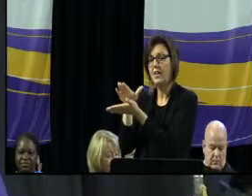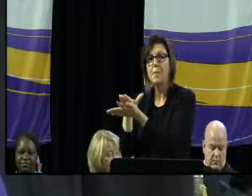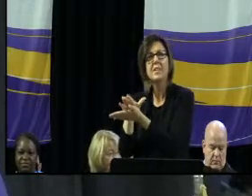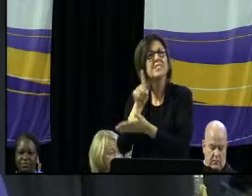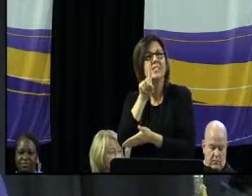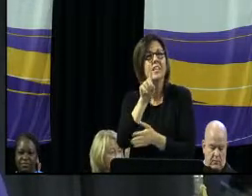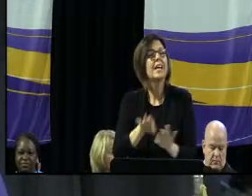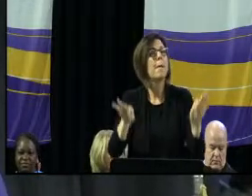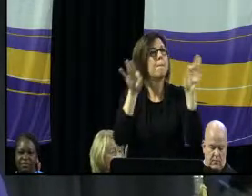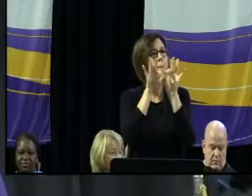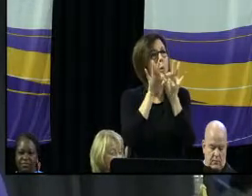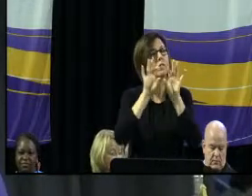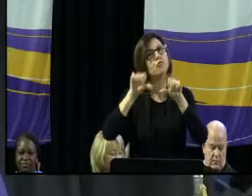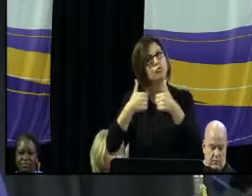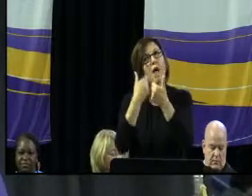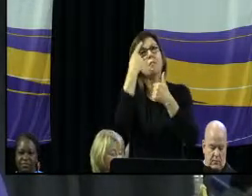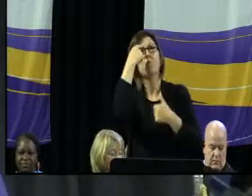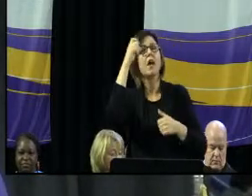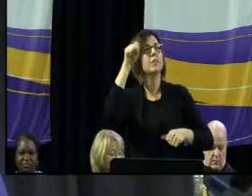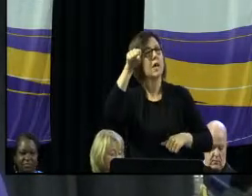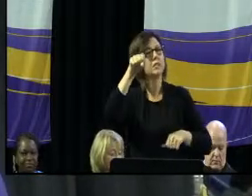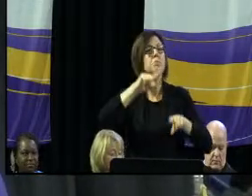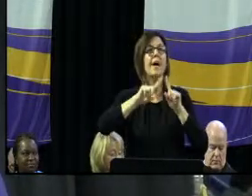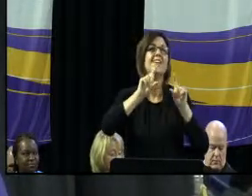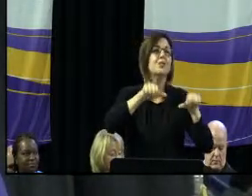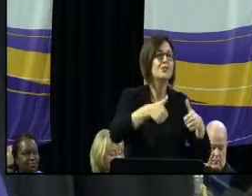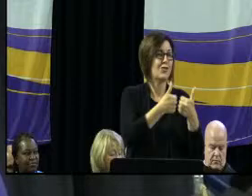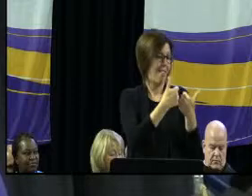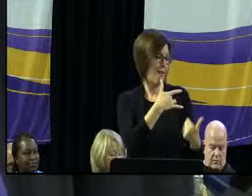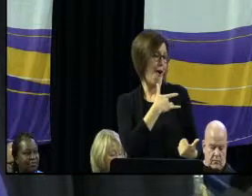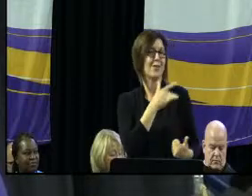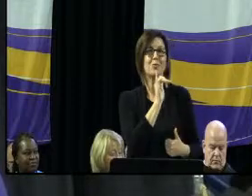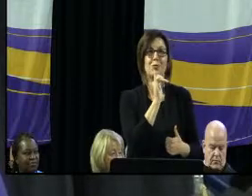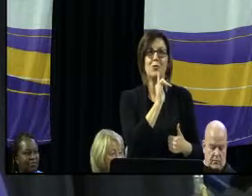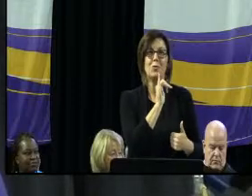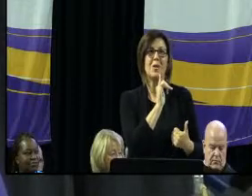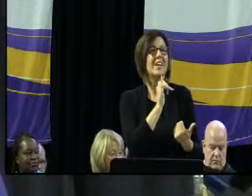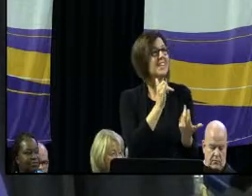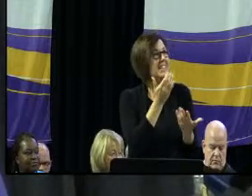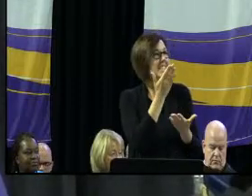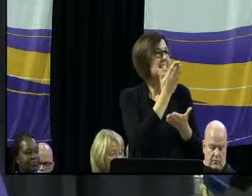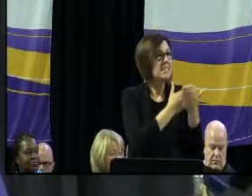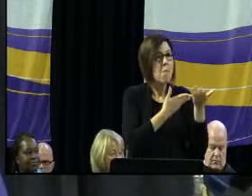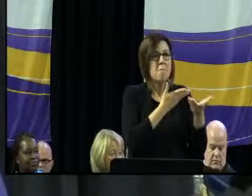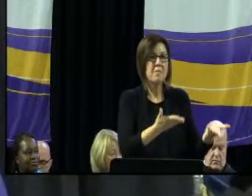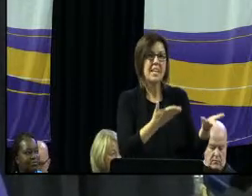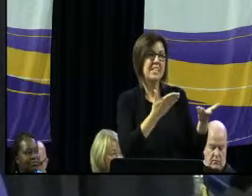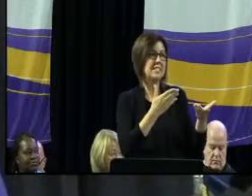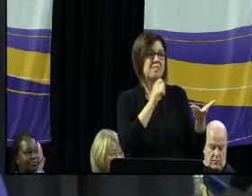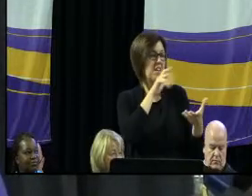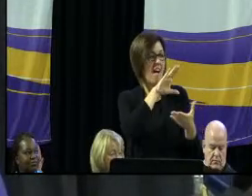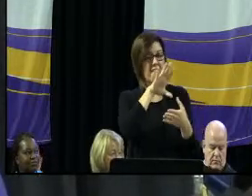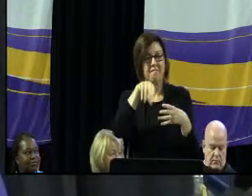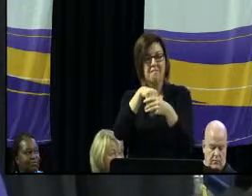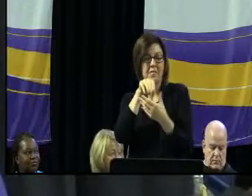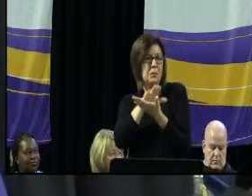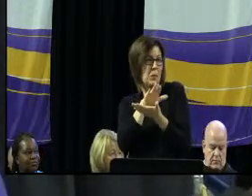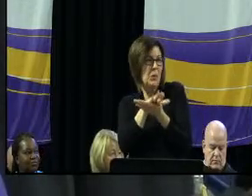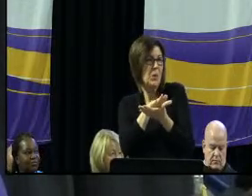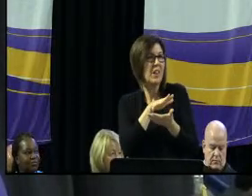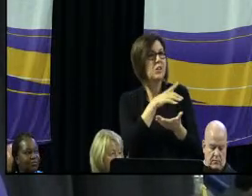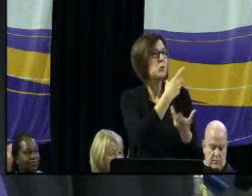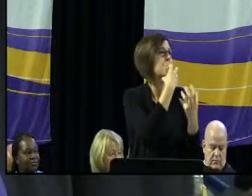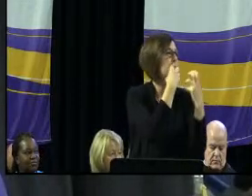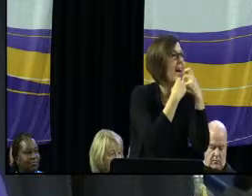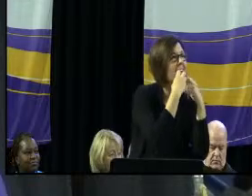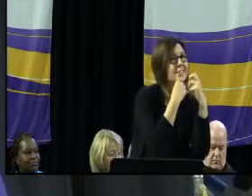mind, don't forget to honor your heart. Embrace the sides of yourself that allow you to shine, and certainly don't let anyone discourage you